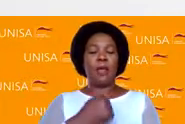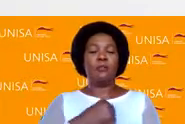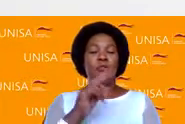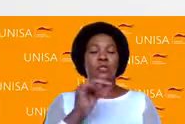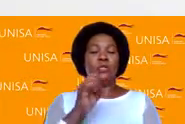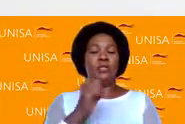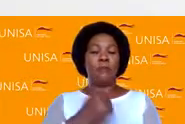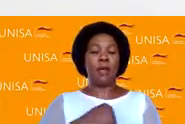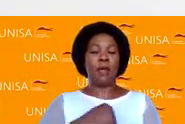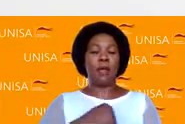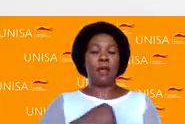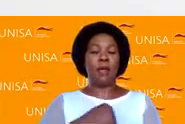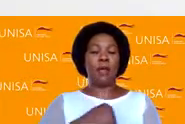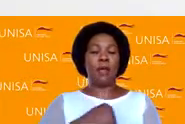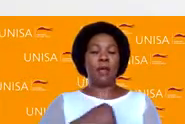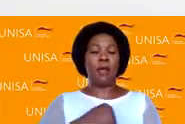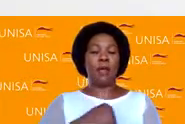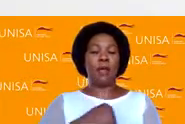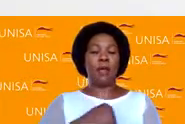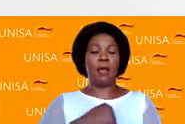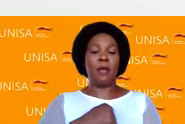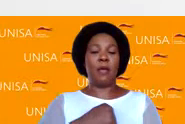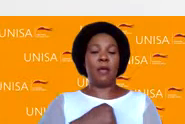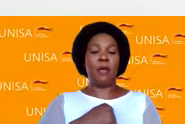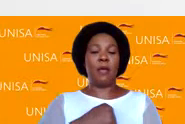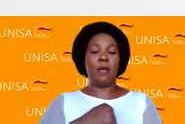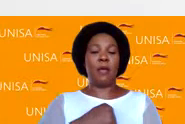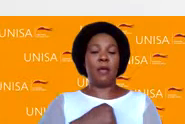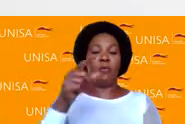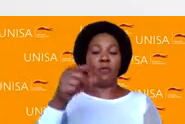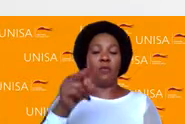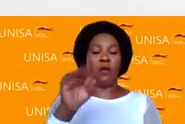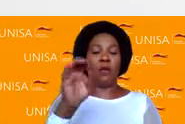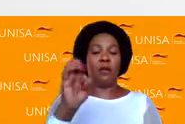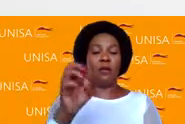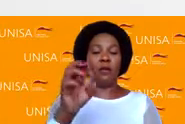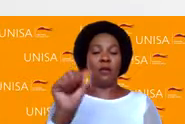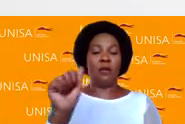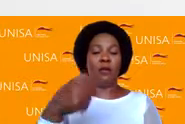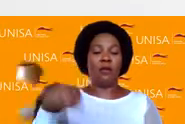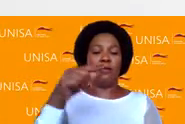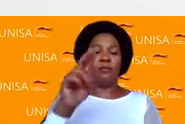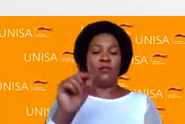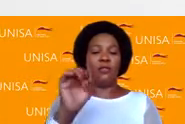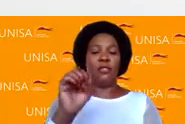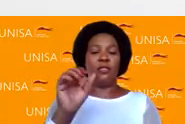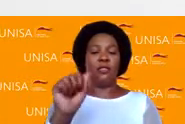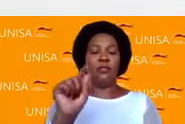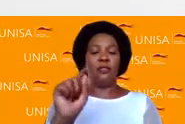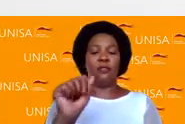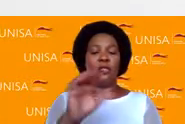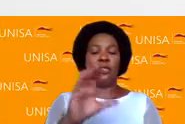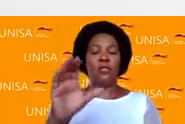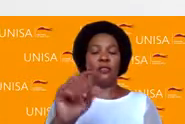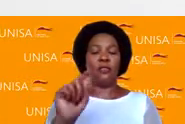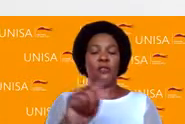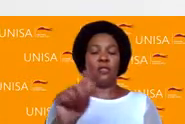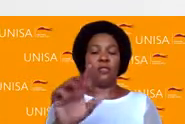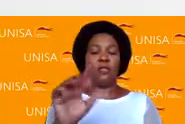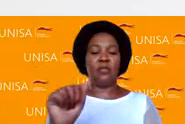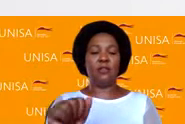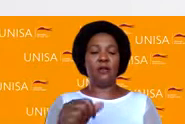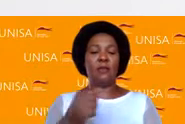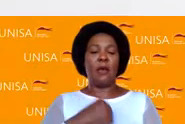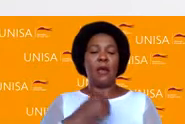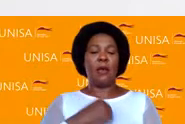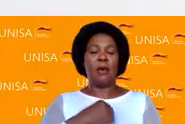support problems, inquire at unisa.ac.za. If you have problems with myModules, specifically your modules are